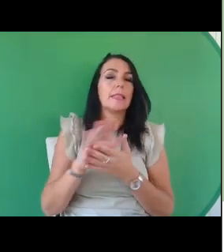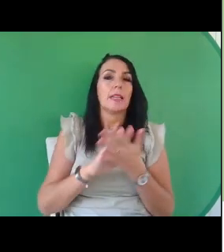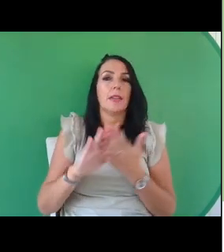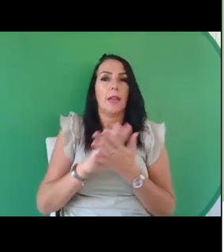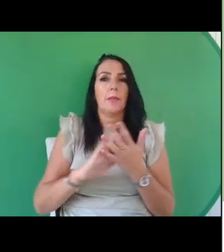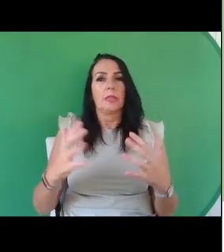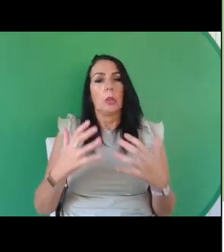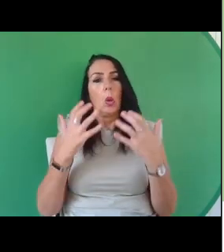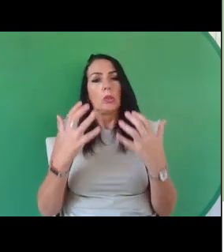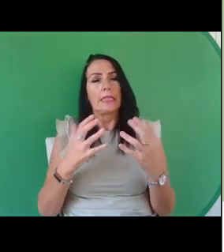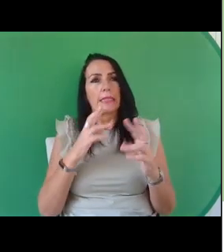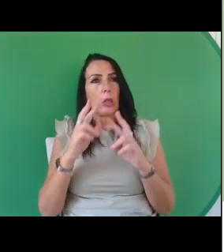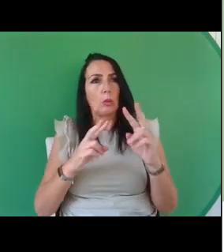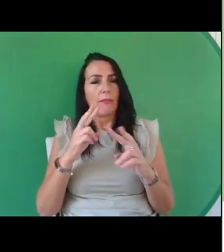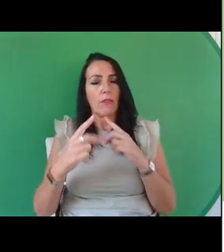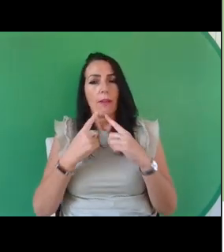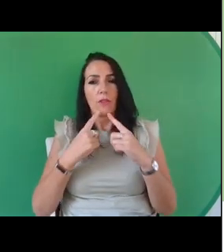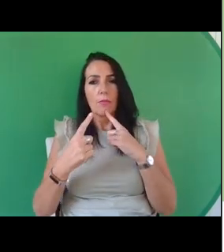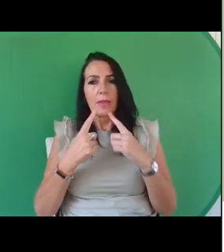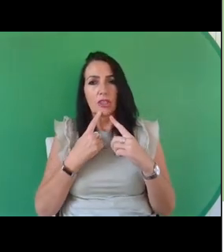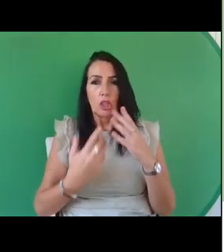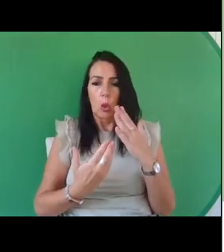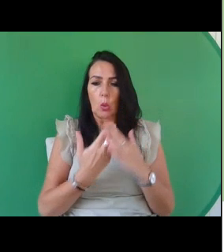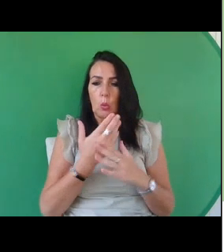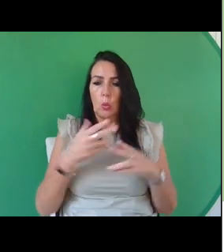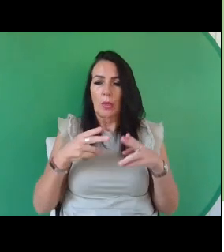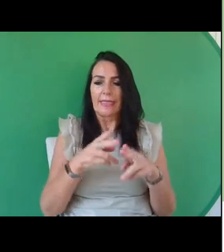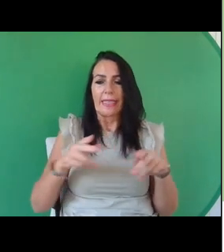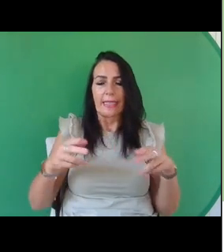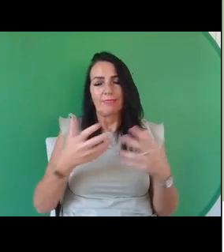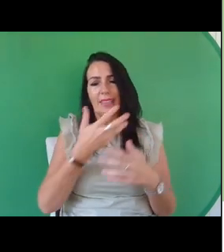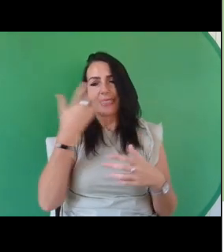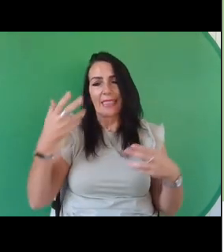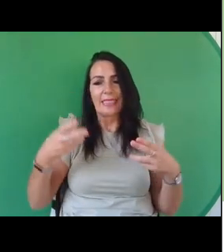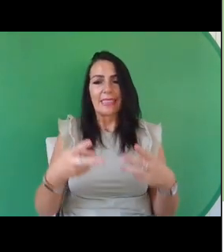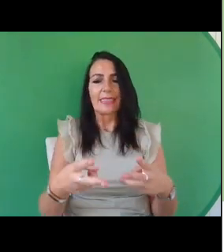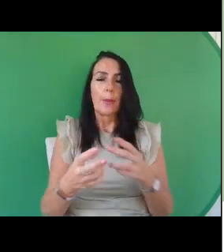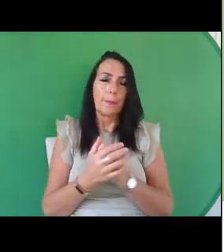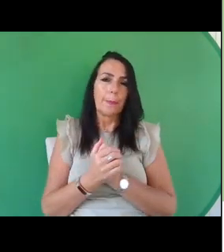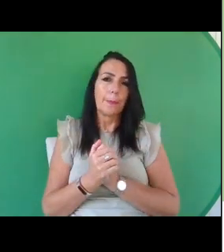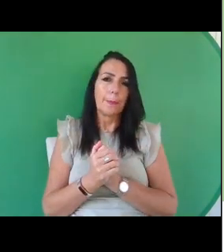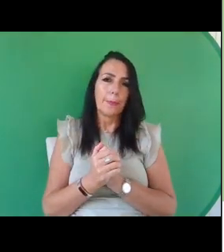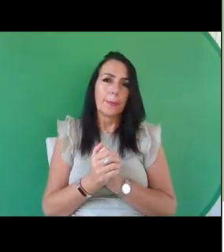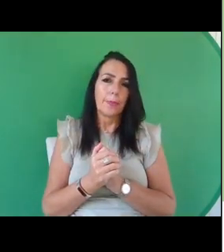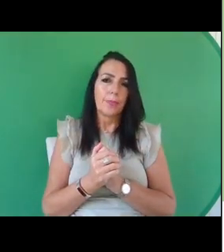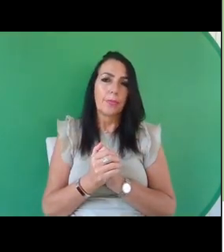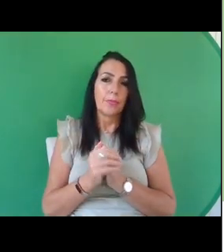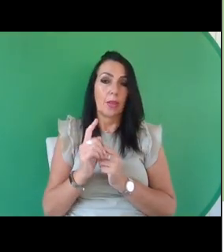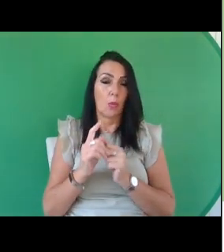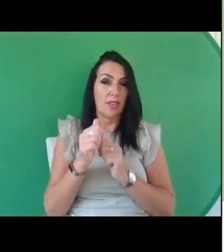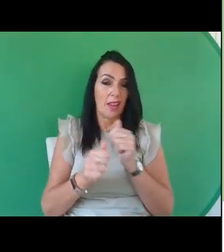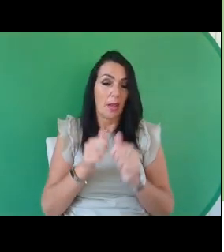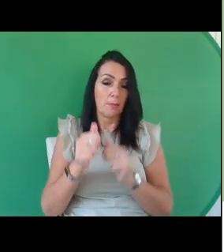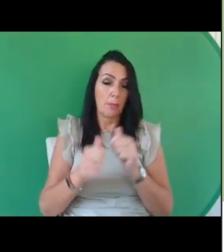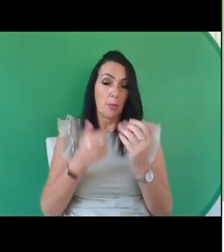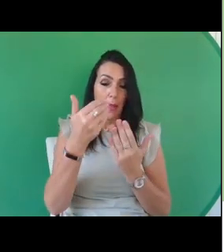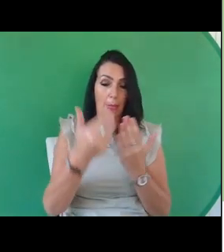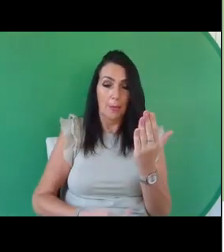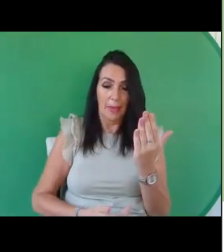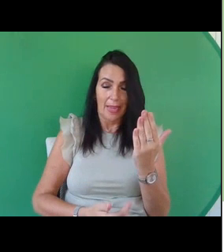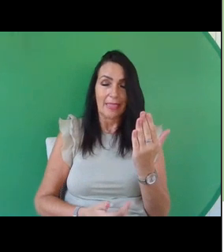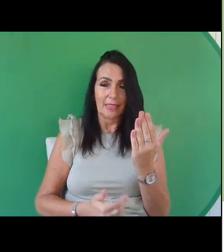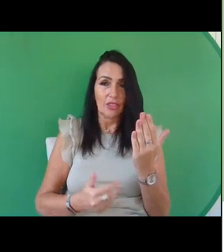audiences are searching for information on these new heating systems. And this leads us to one of the most popular pages on the EST Energy